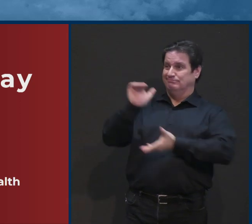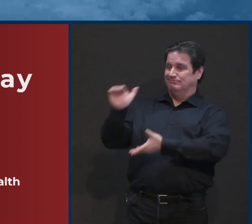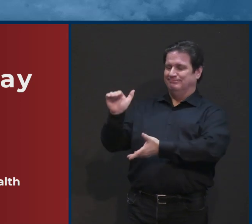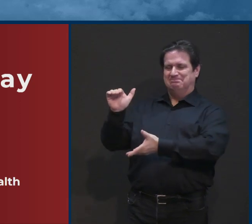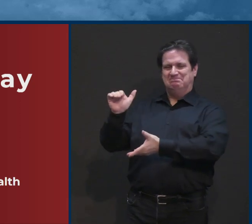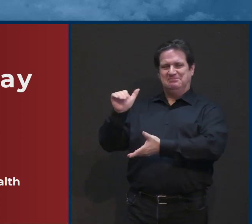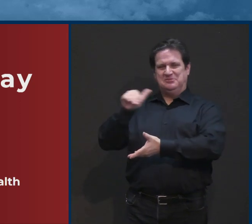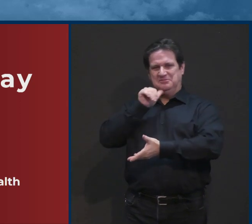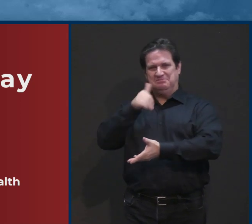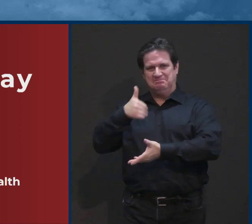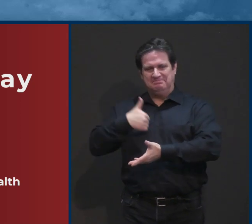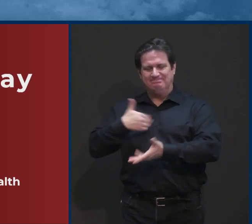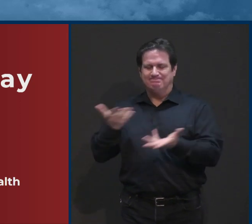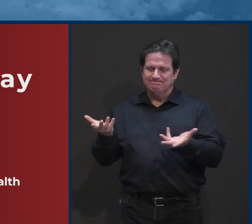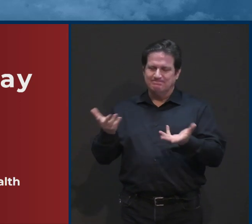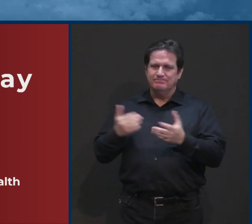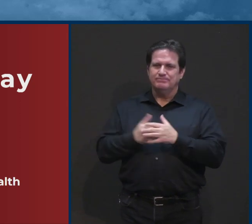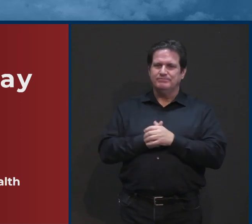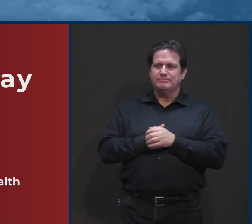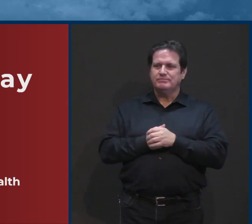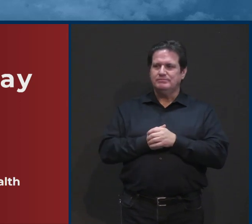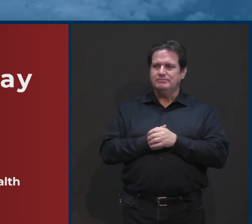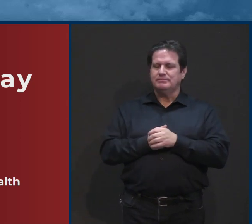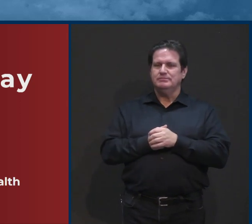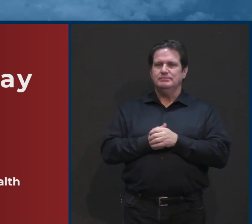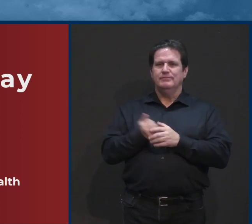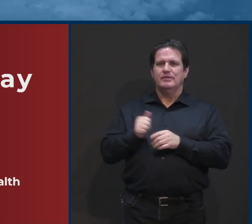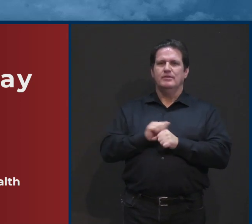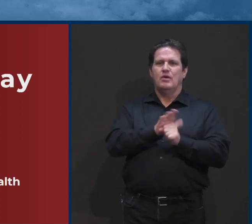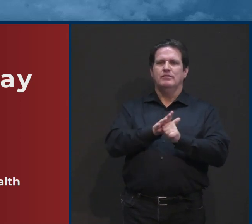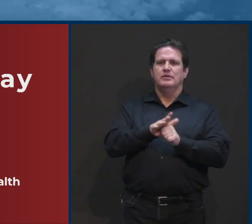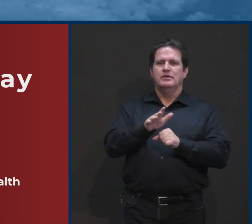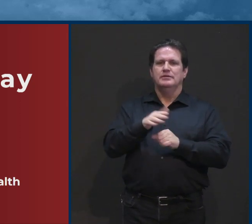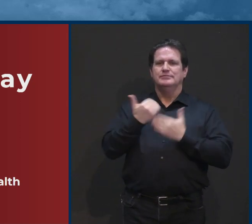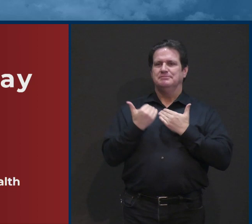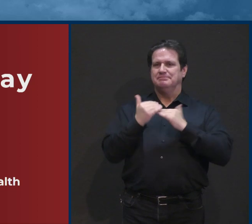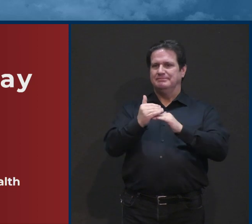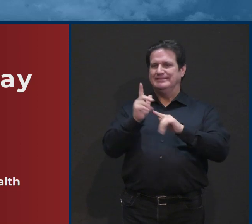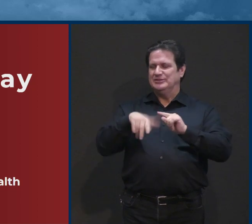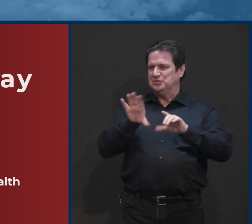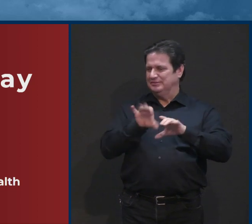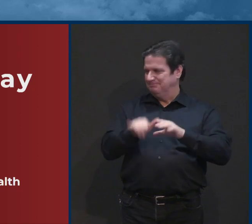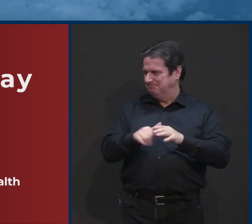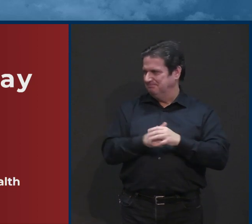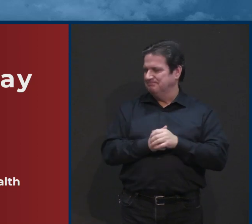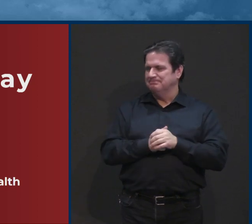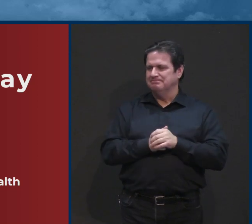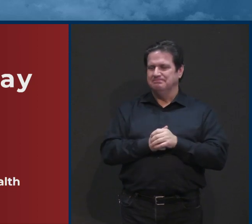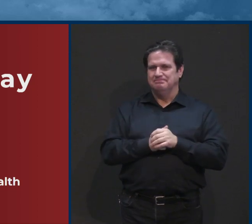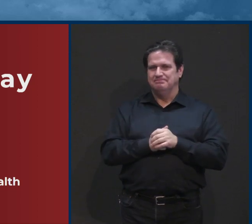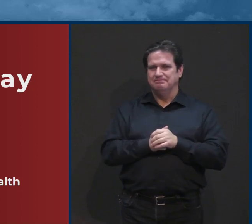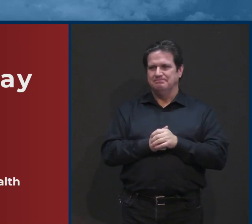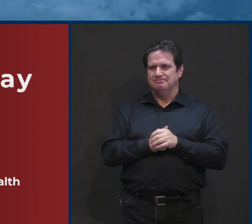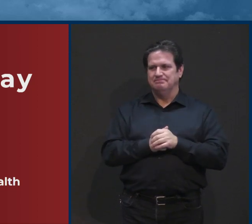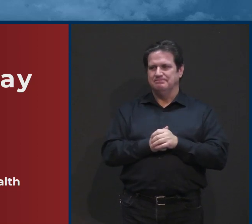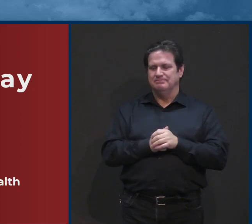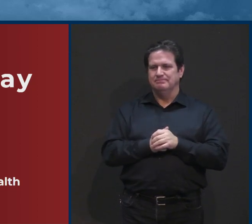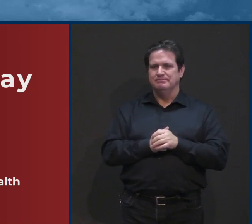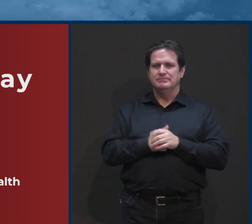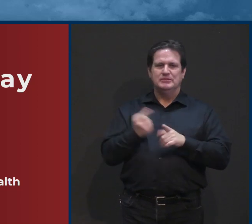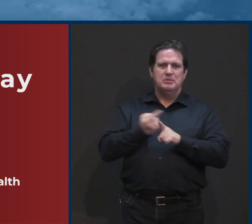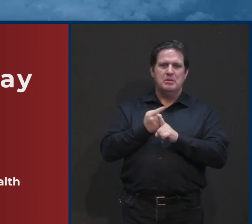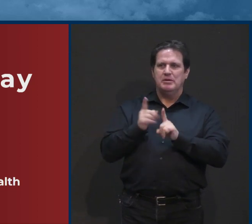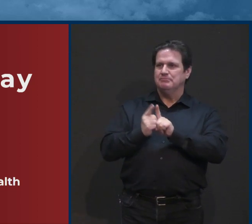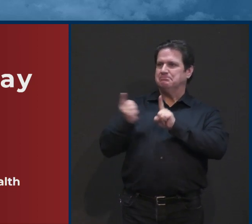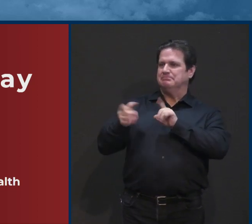her right now, but since we're under COVID-19 restrictions, we can't do that, at least not without appropriate